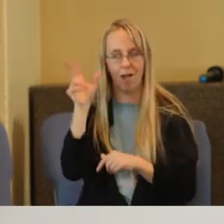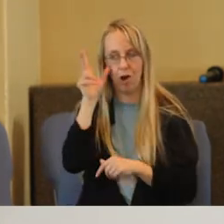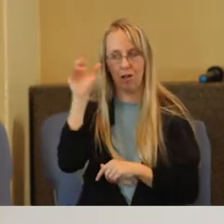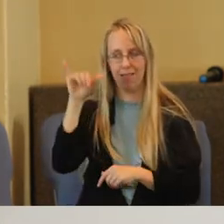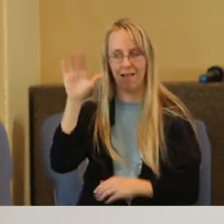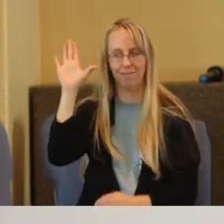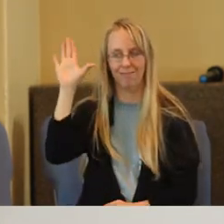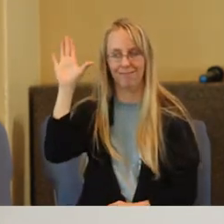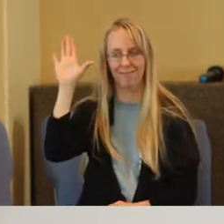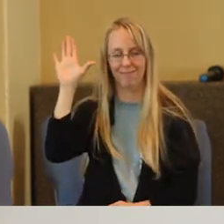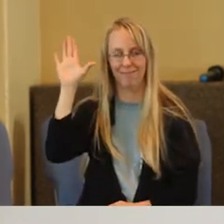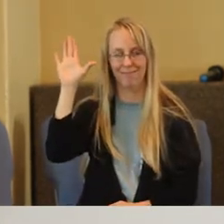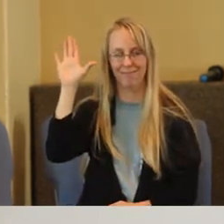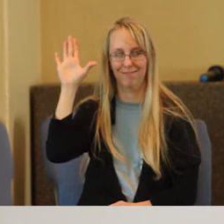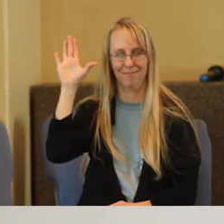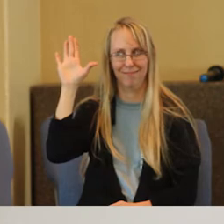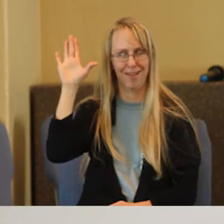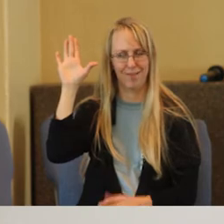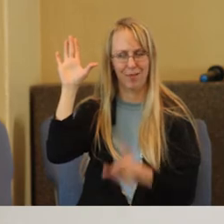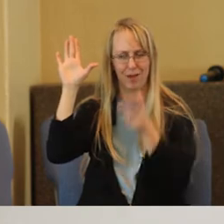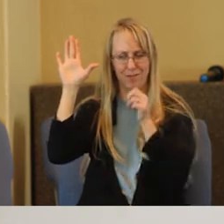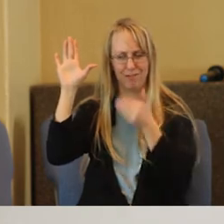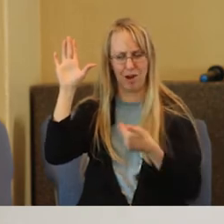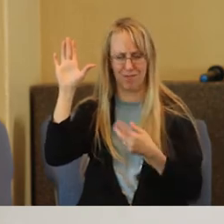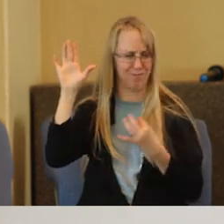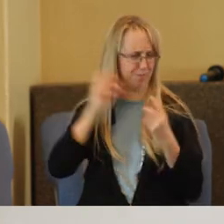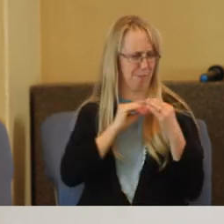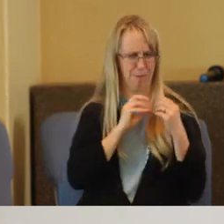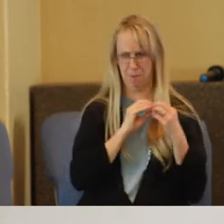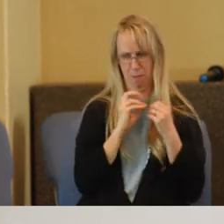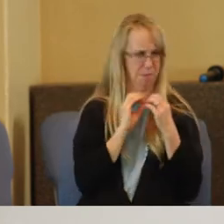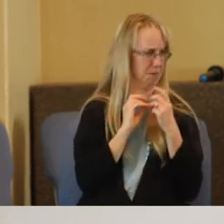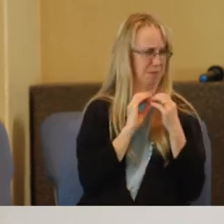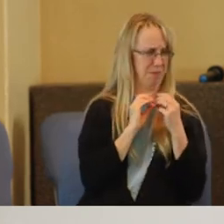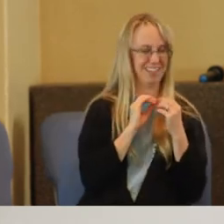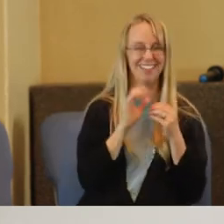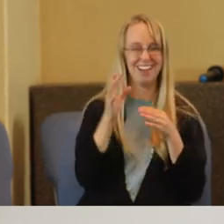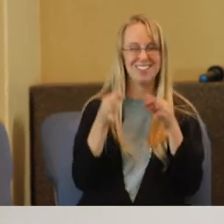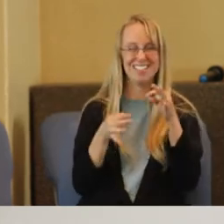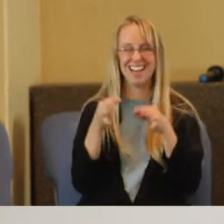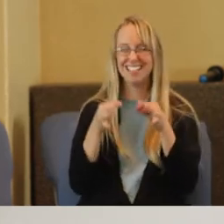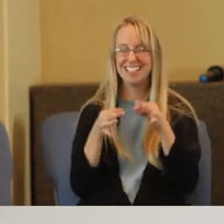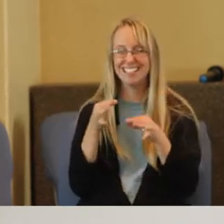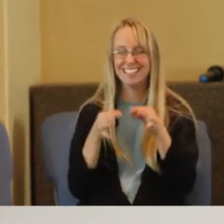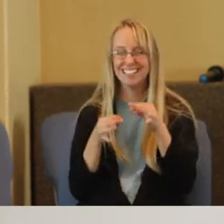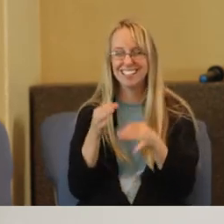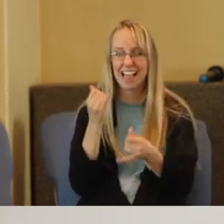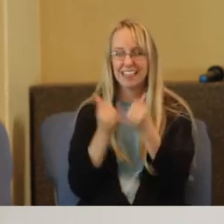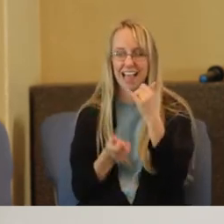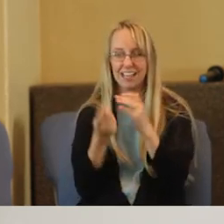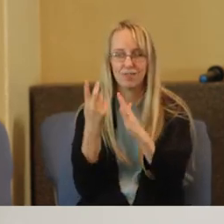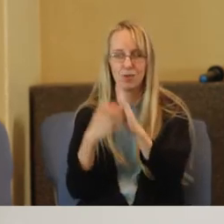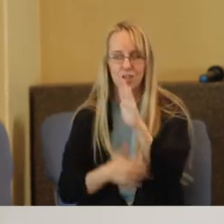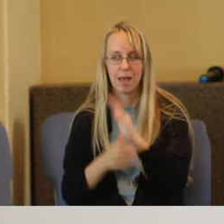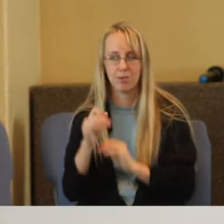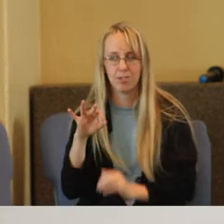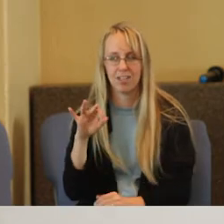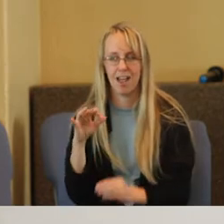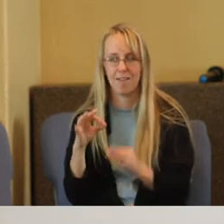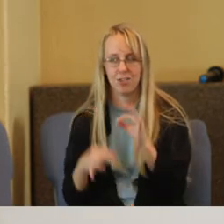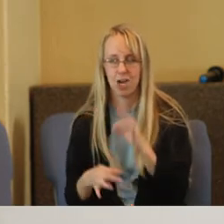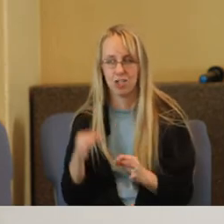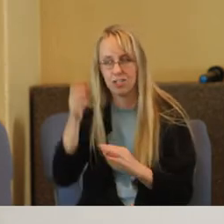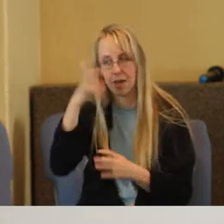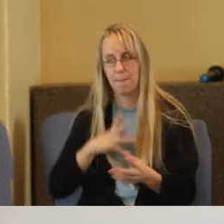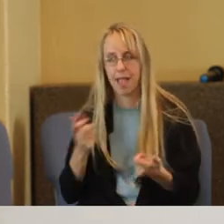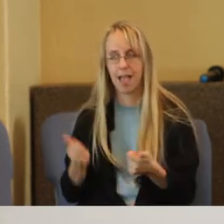that. Okay, quite a few people. It's in Judges, I believe the last couple chapters of Judges. A